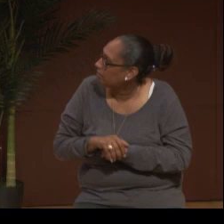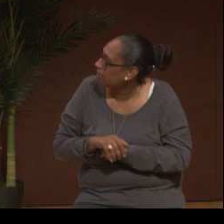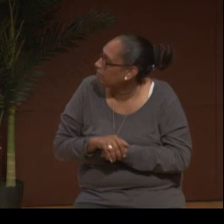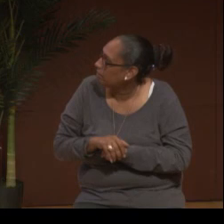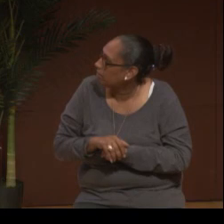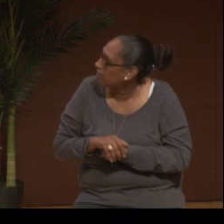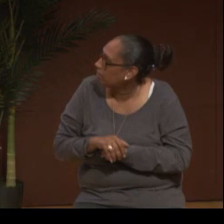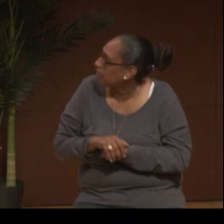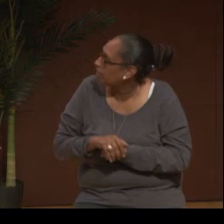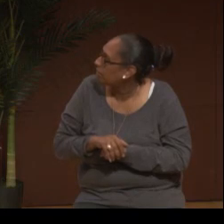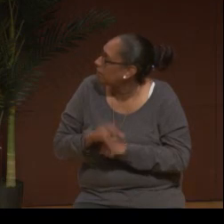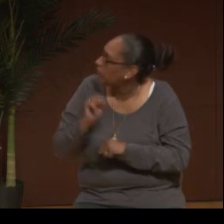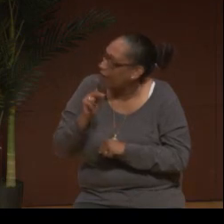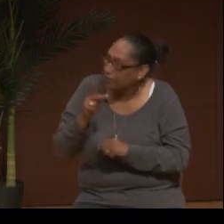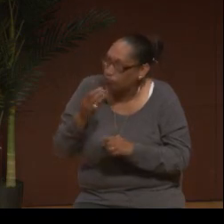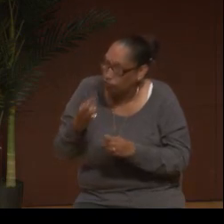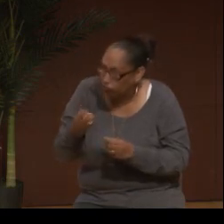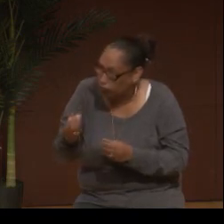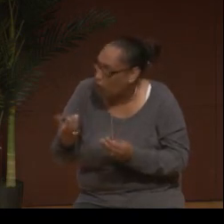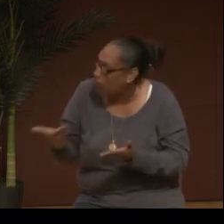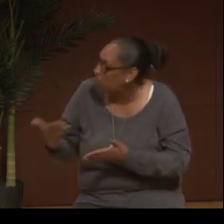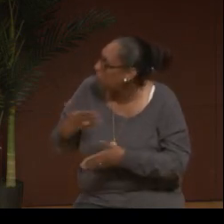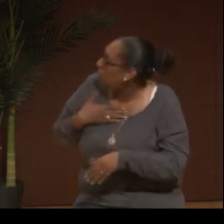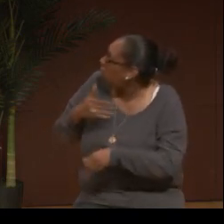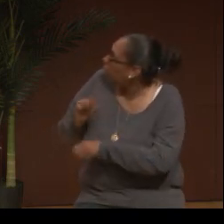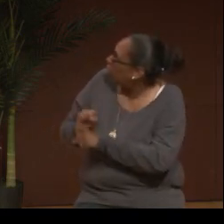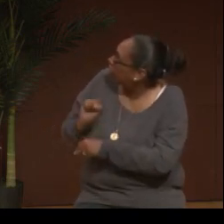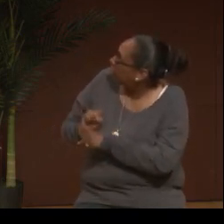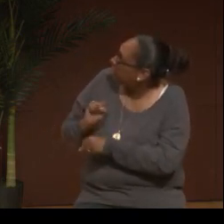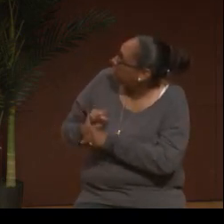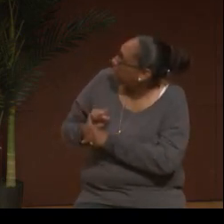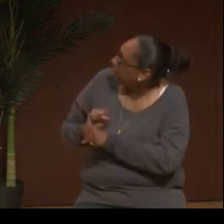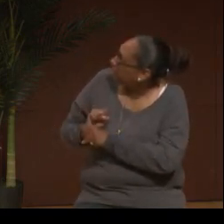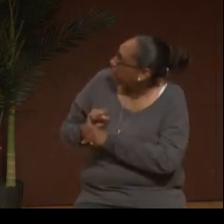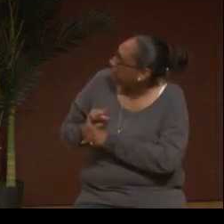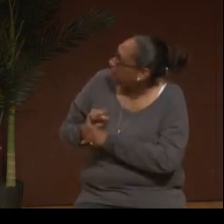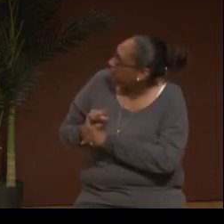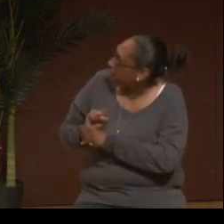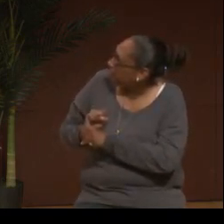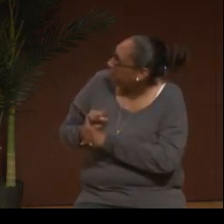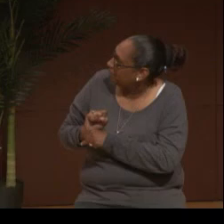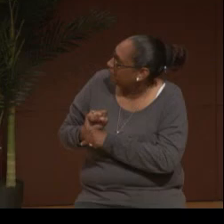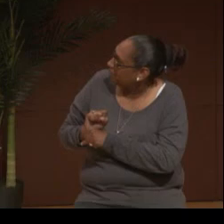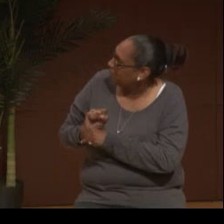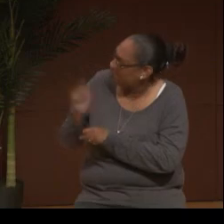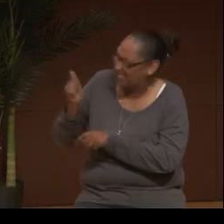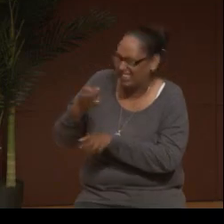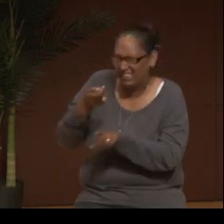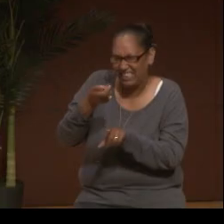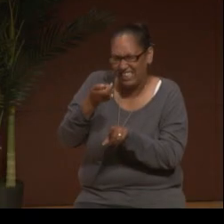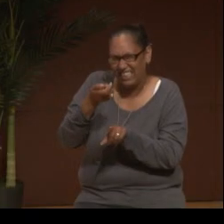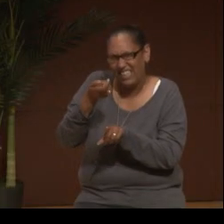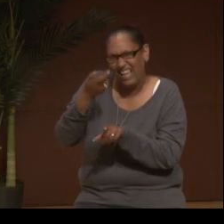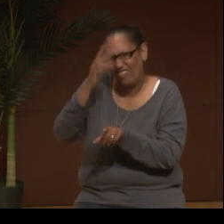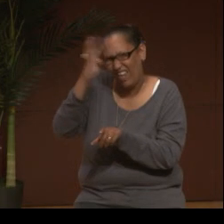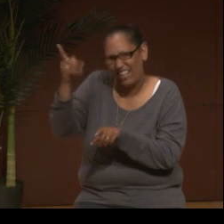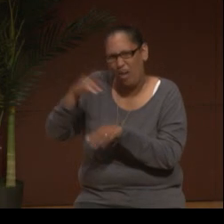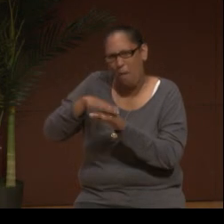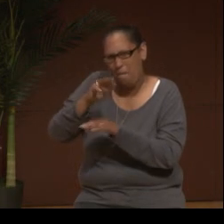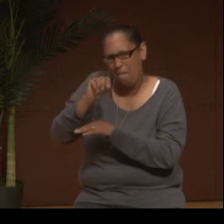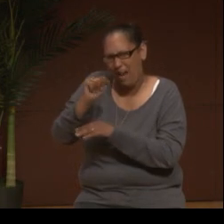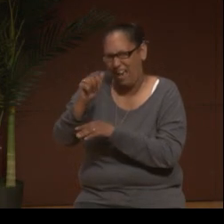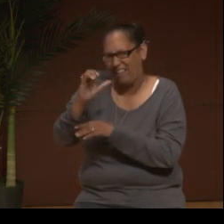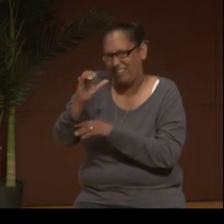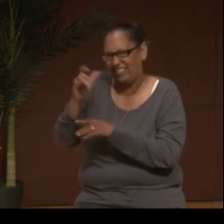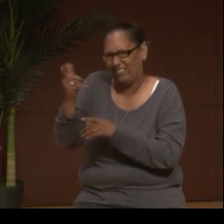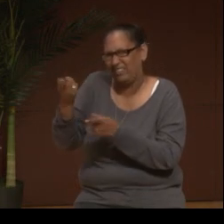Okay, so my work. Okay? I created this on a Mac, and there's always a little issues. So